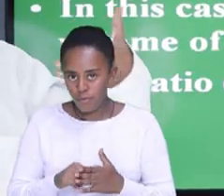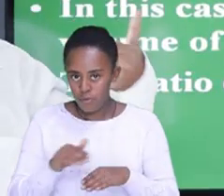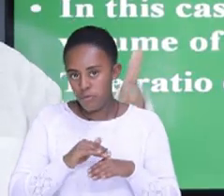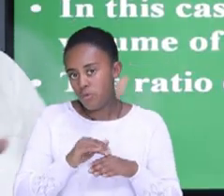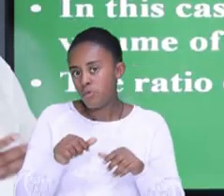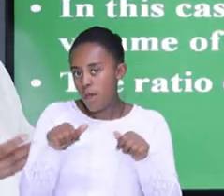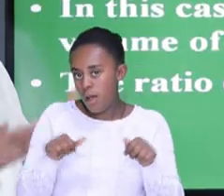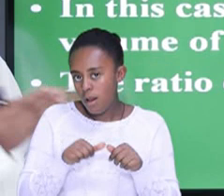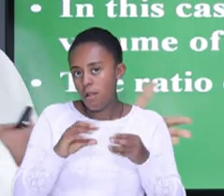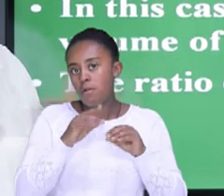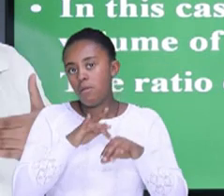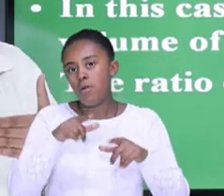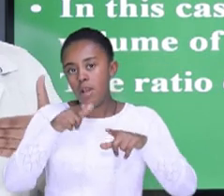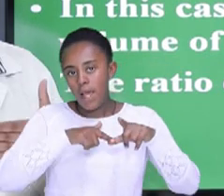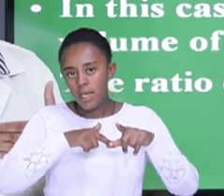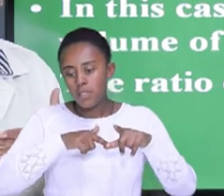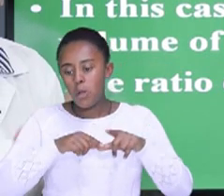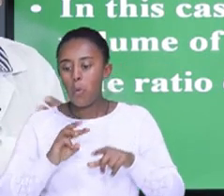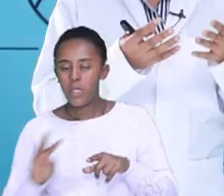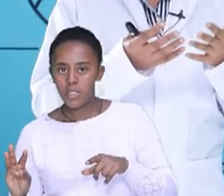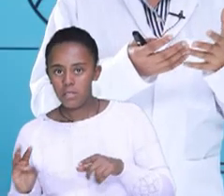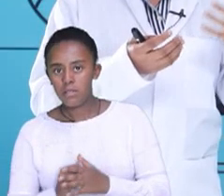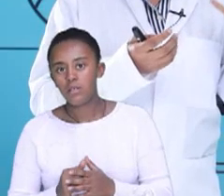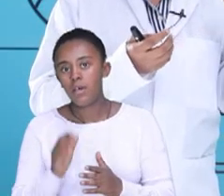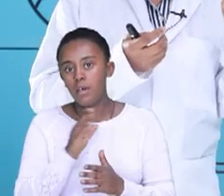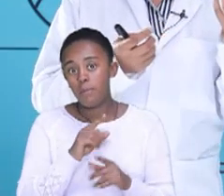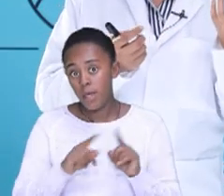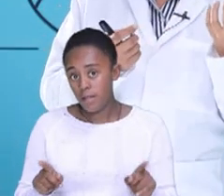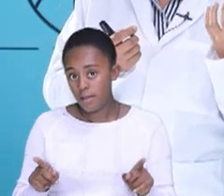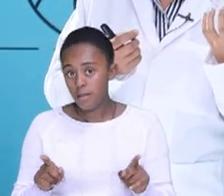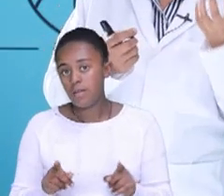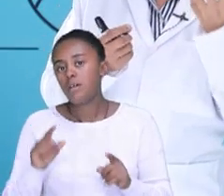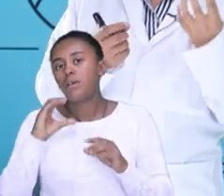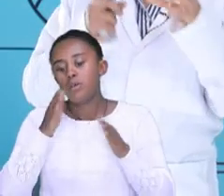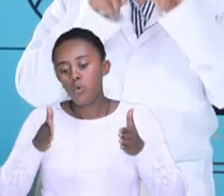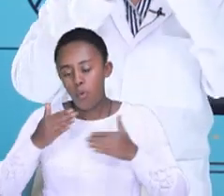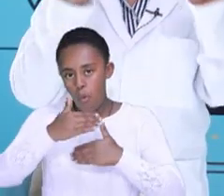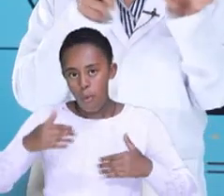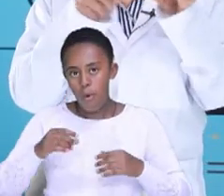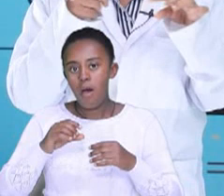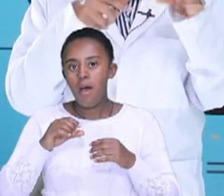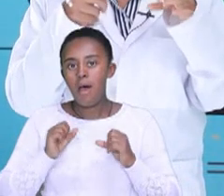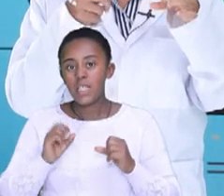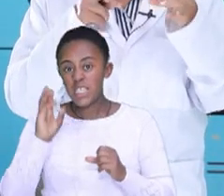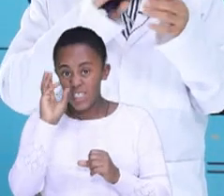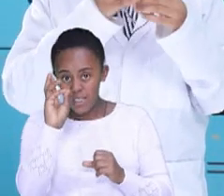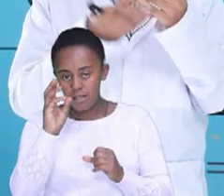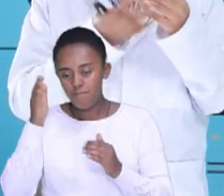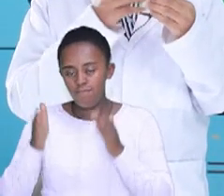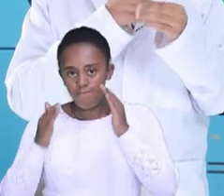calculated simply by calculating length with width, but we have a cube, and cube has 6